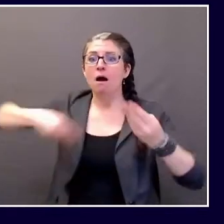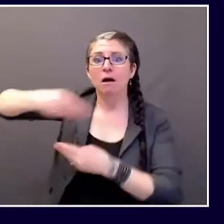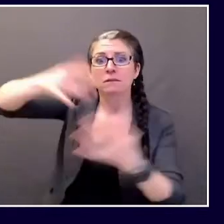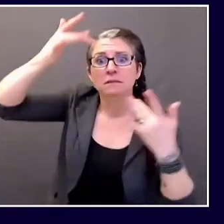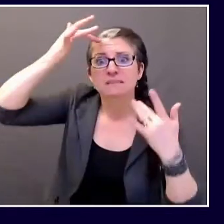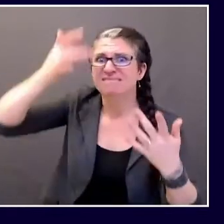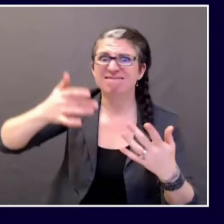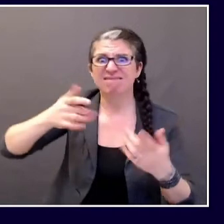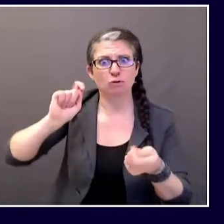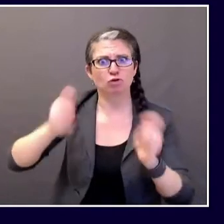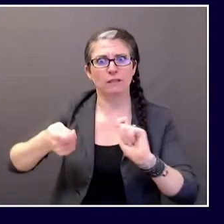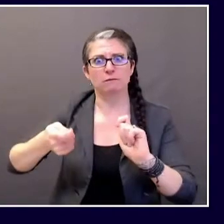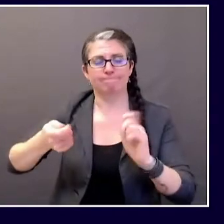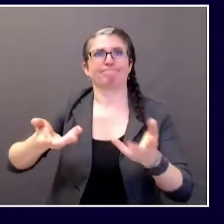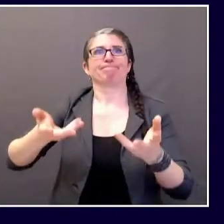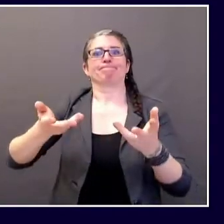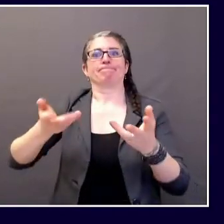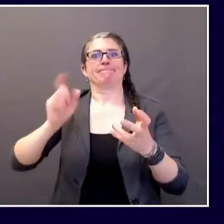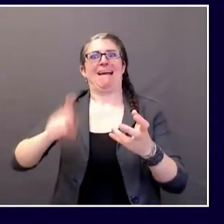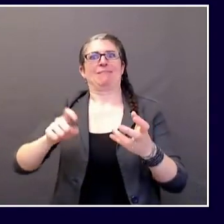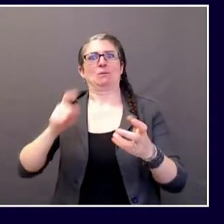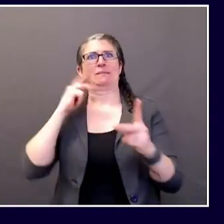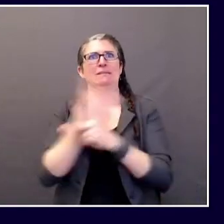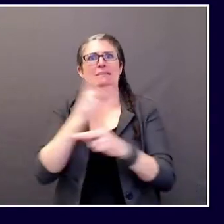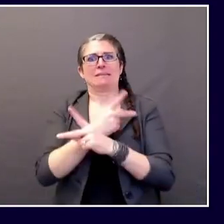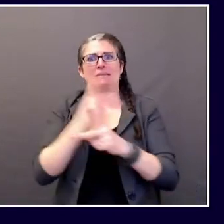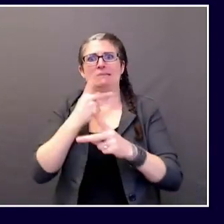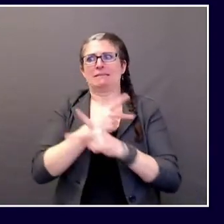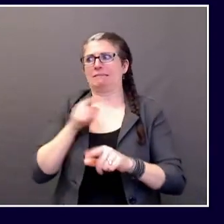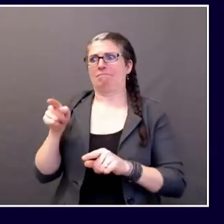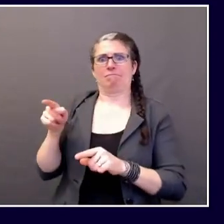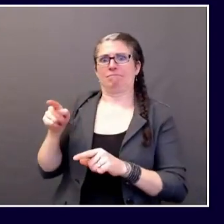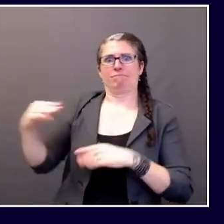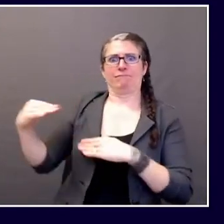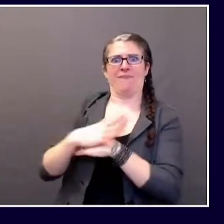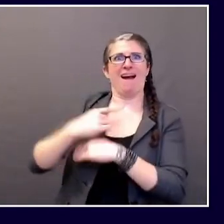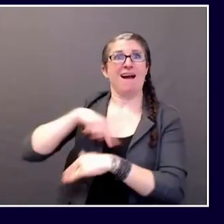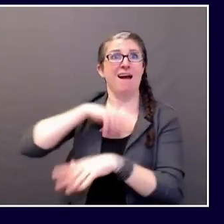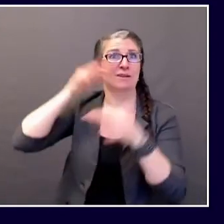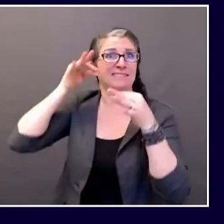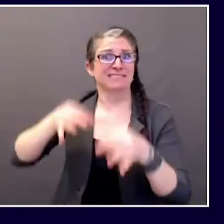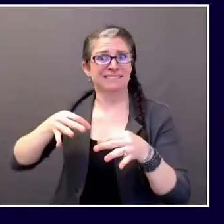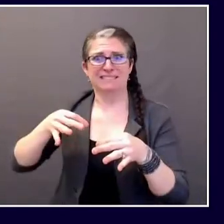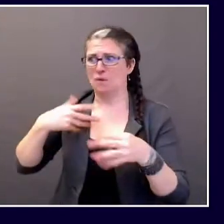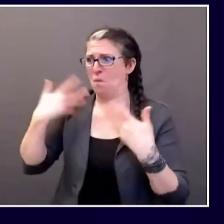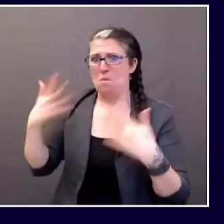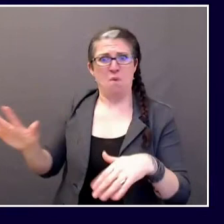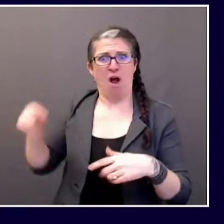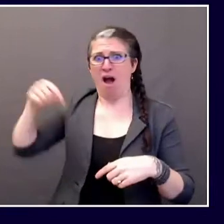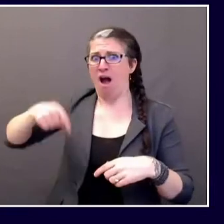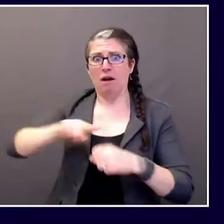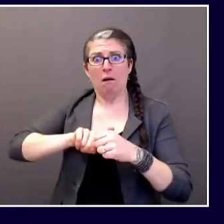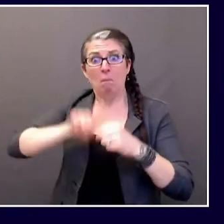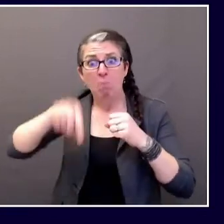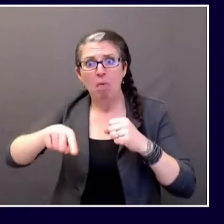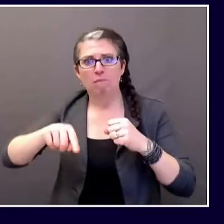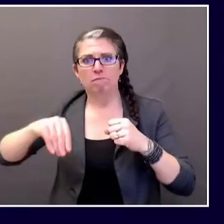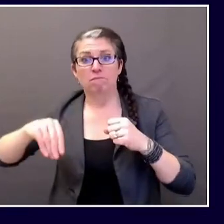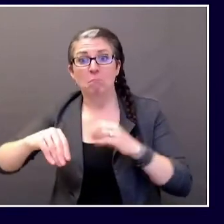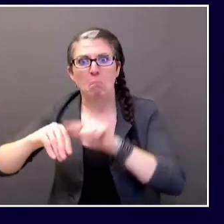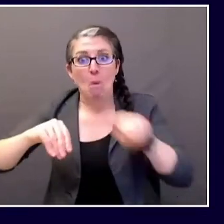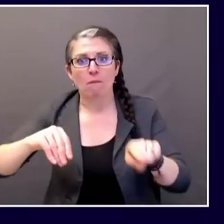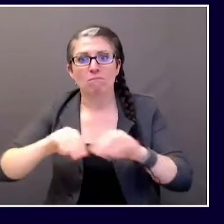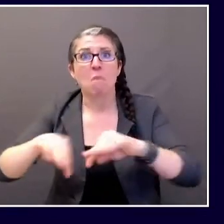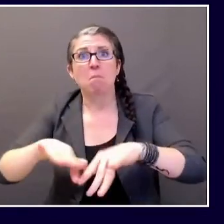illness and death. So those two things in tandem drive towards this type of solution. And going back to the